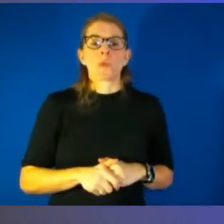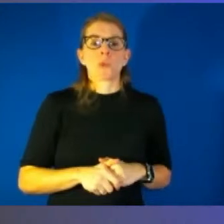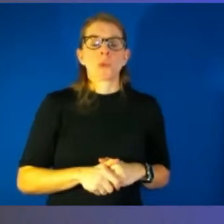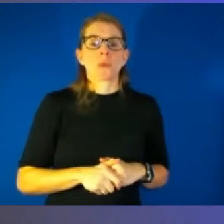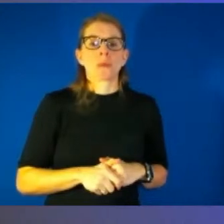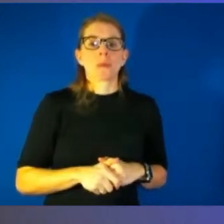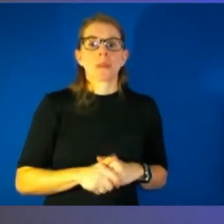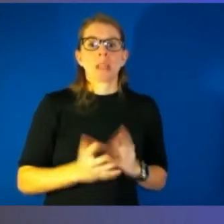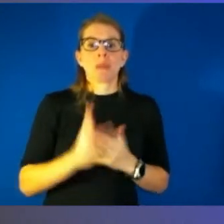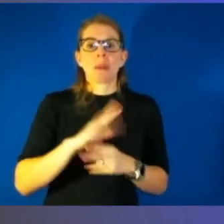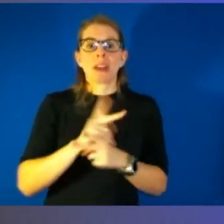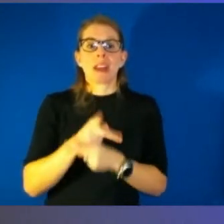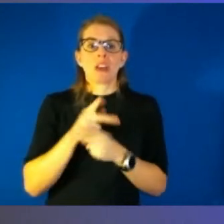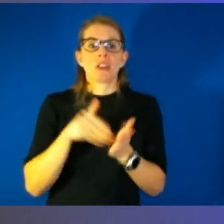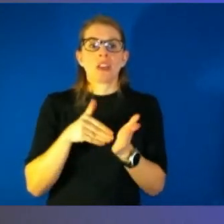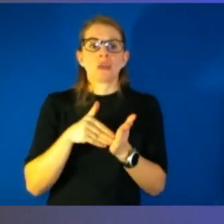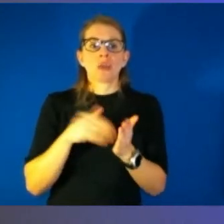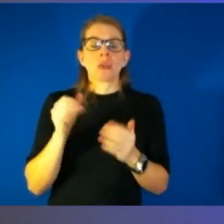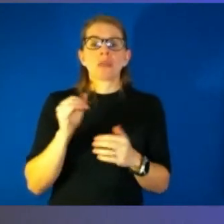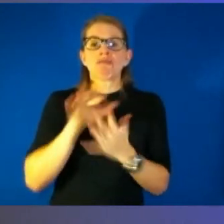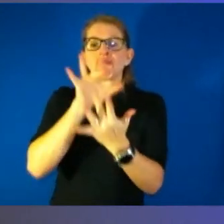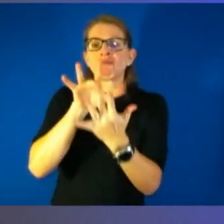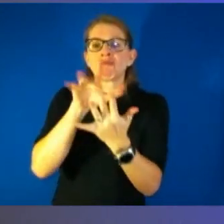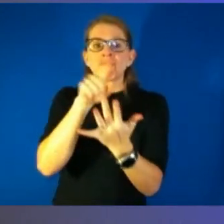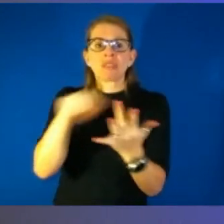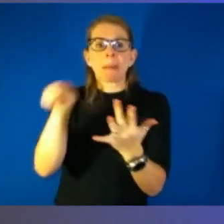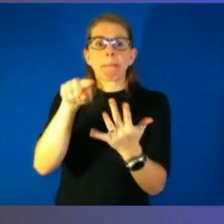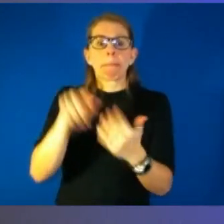care physicians.